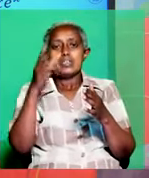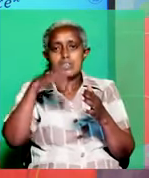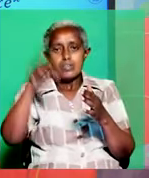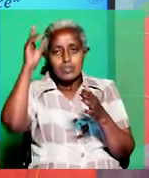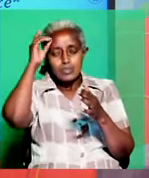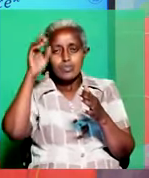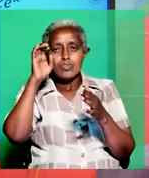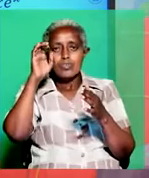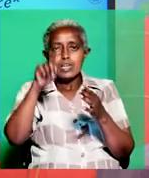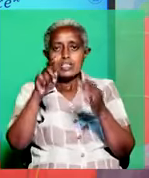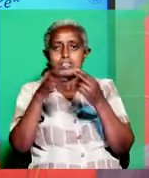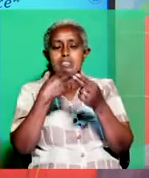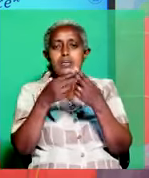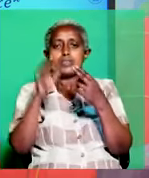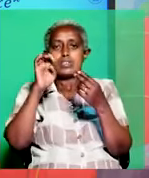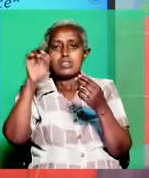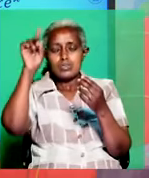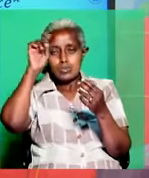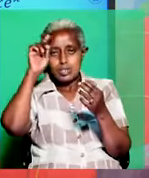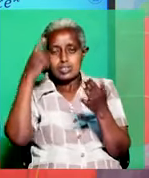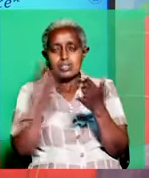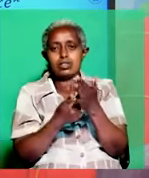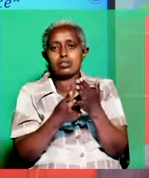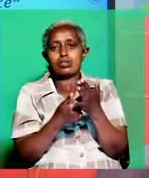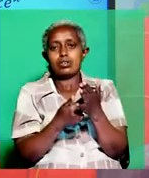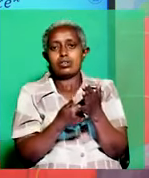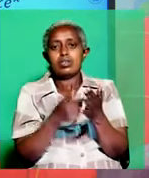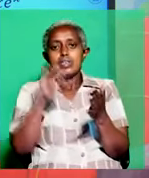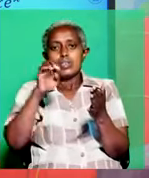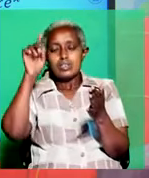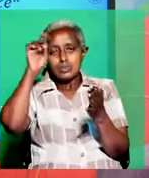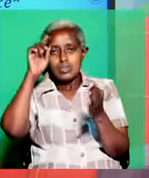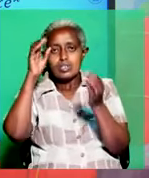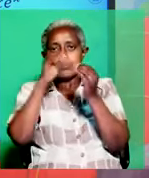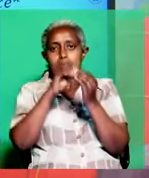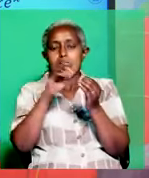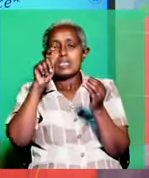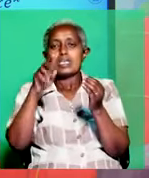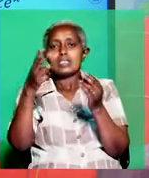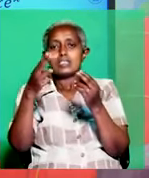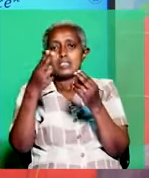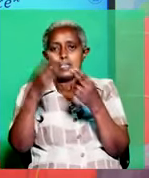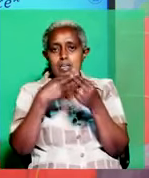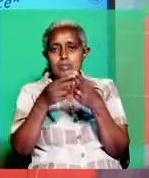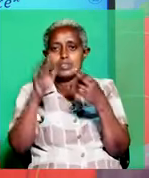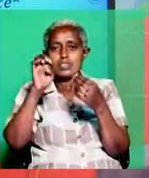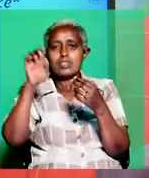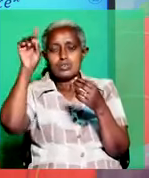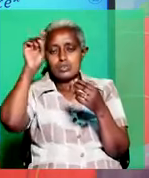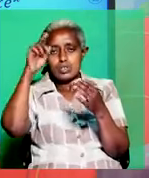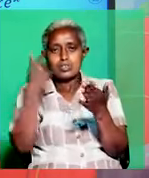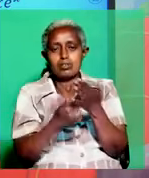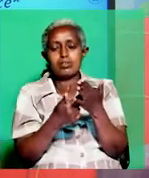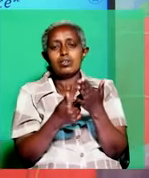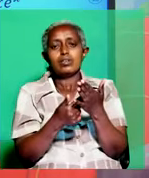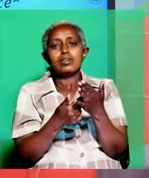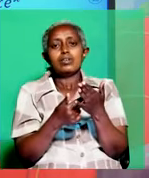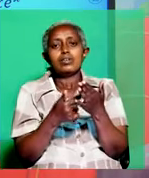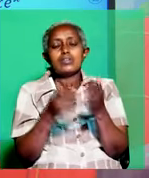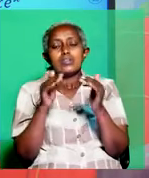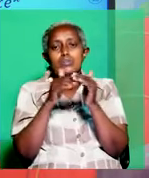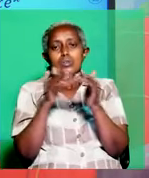times e raised to x here. X times e raised to x is this one, e raised to x plus x times e raised to x. Therefore, this is equal to